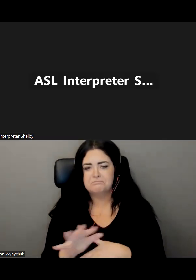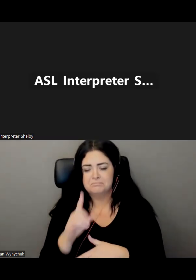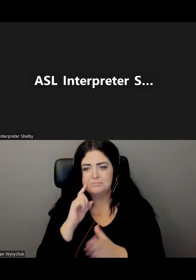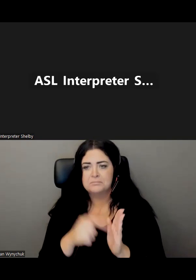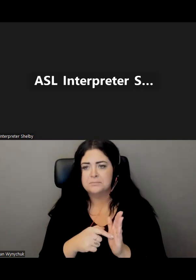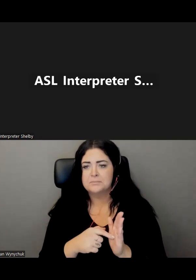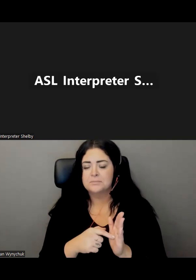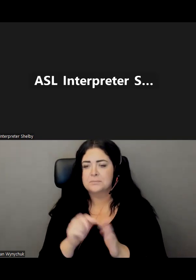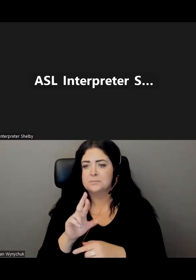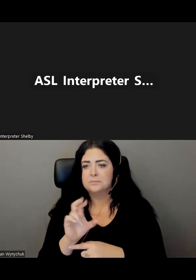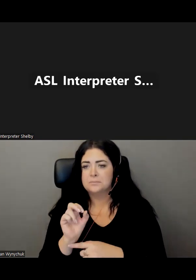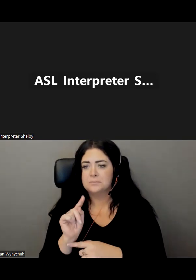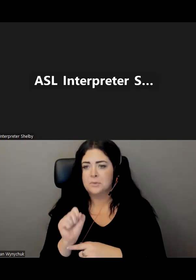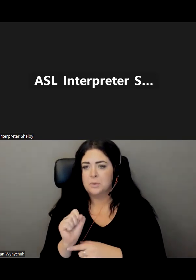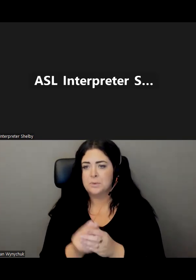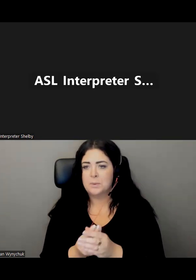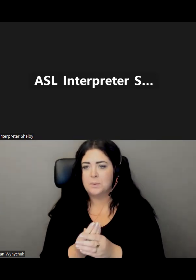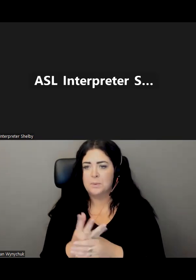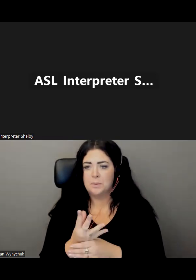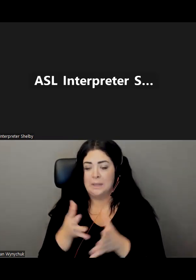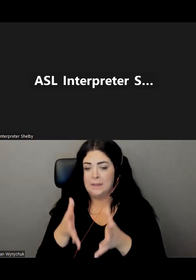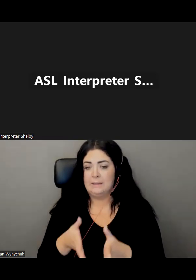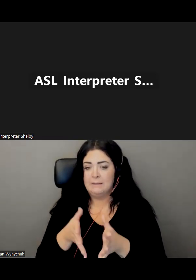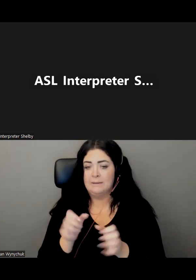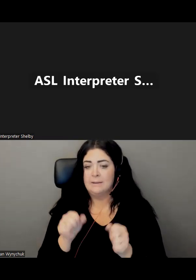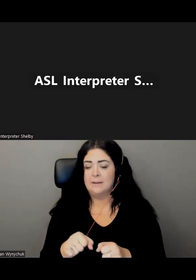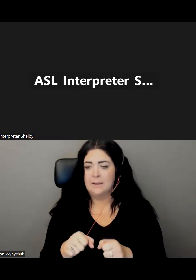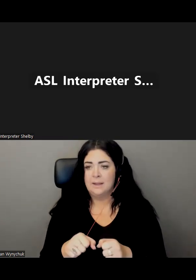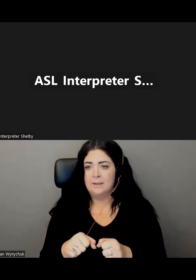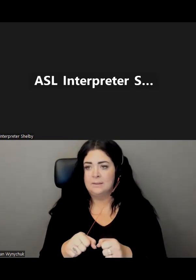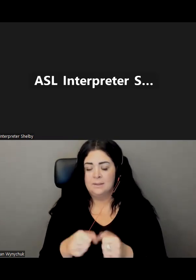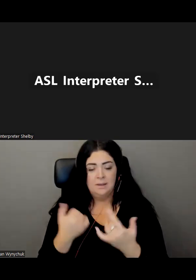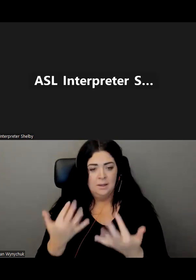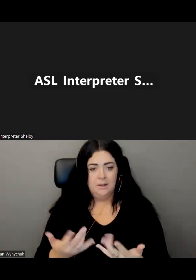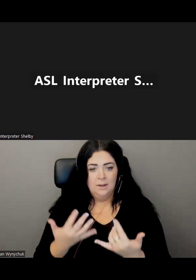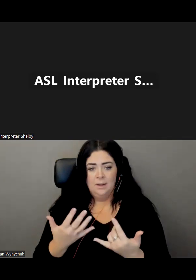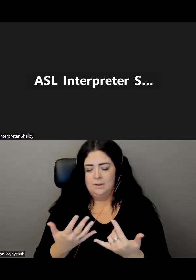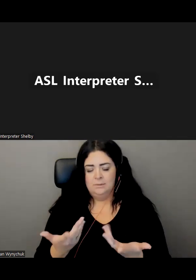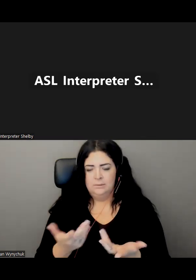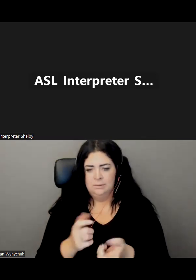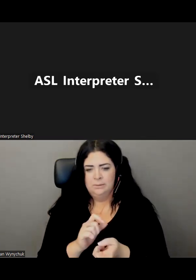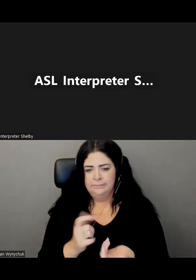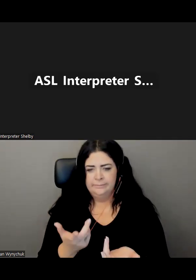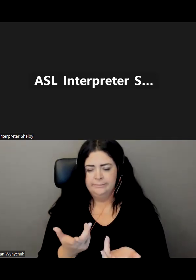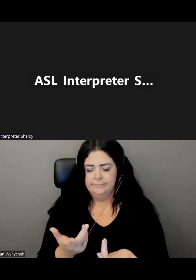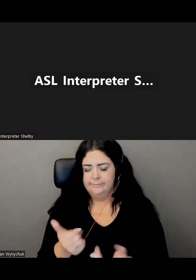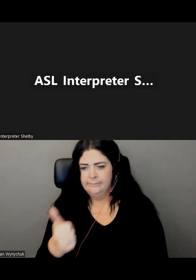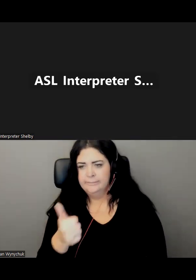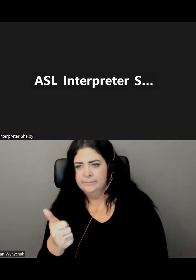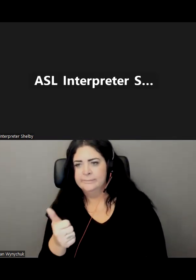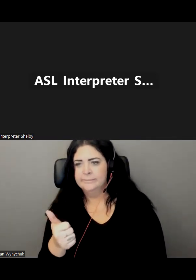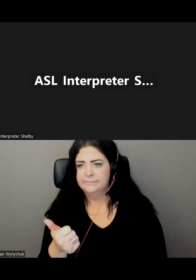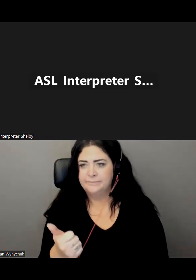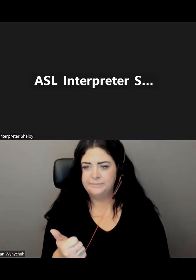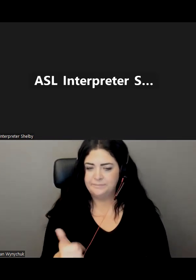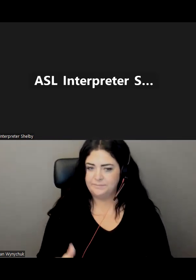some roots growing, and you can either leave it in the water and just let it become kind of a hydroponic little guy and let it live